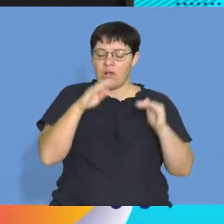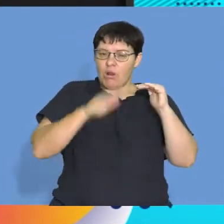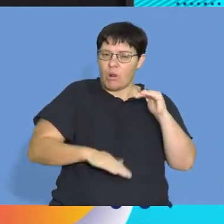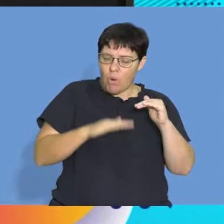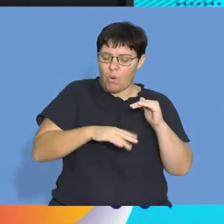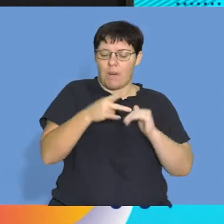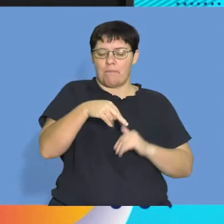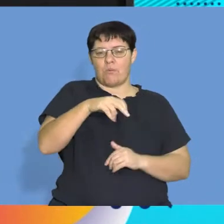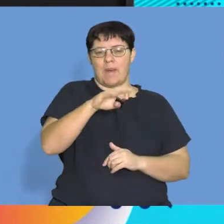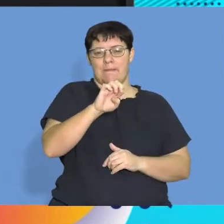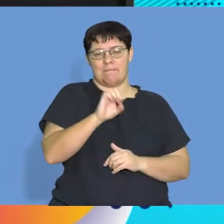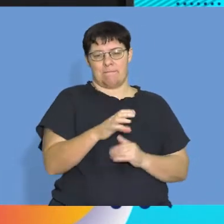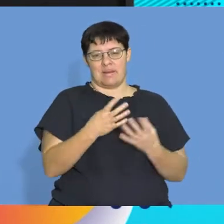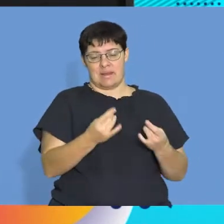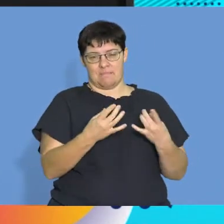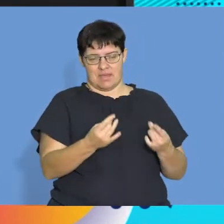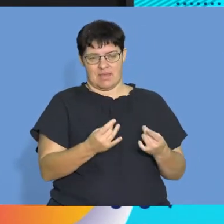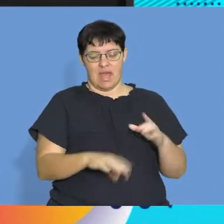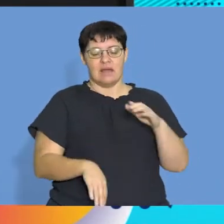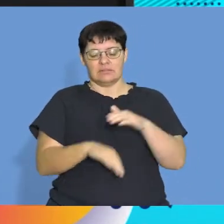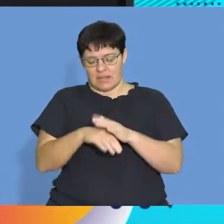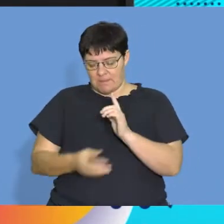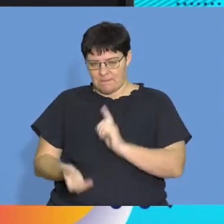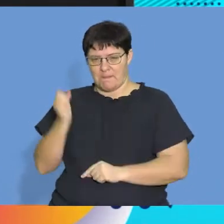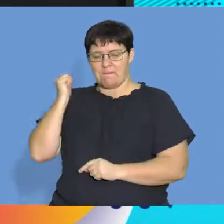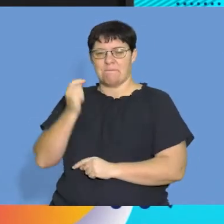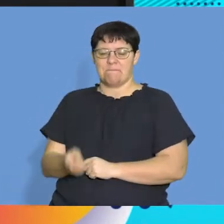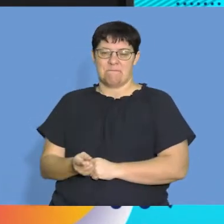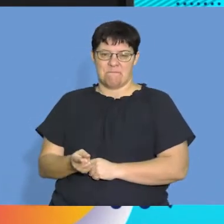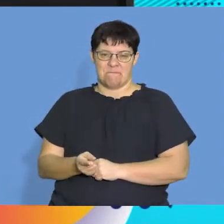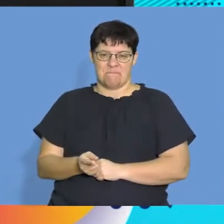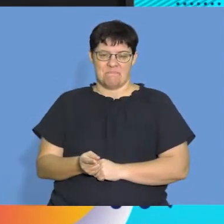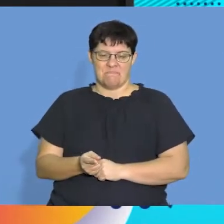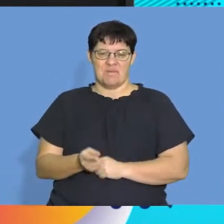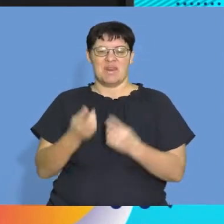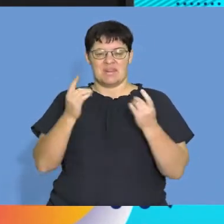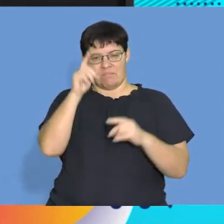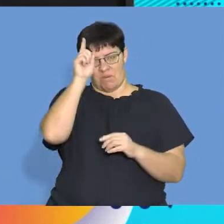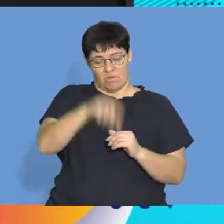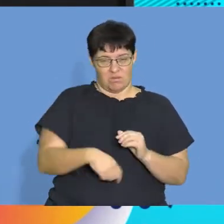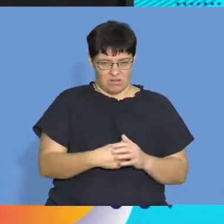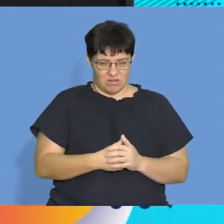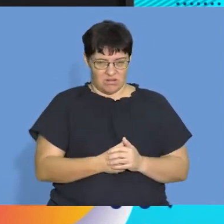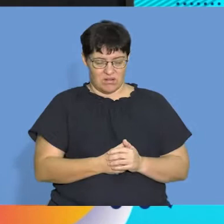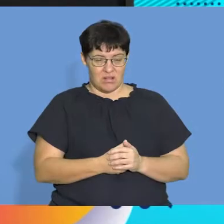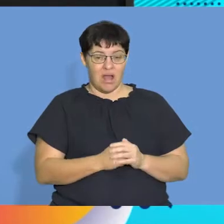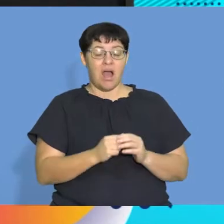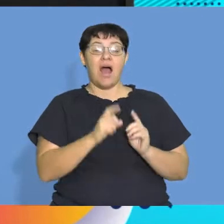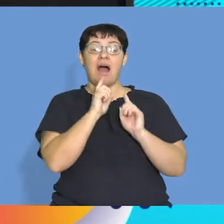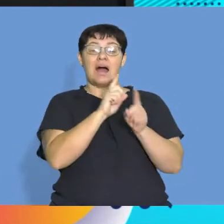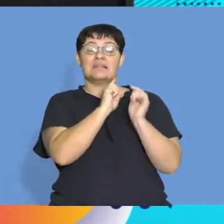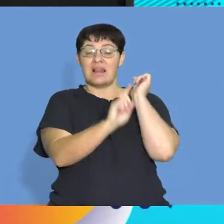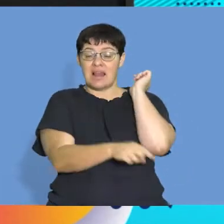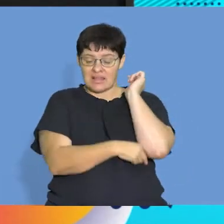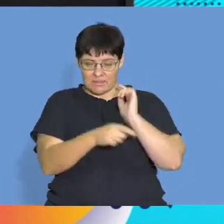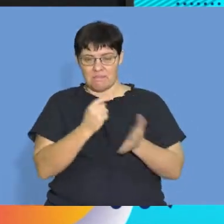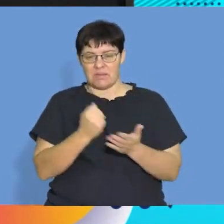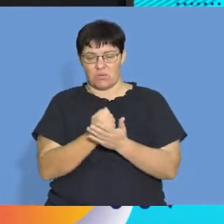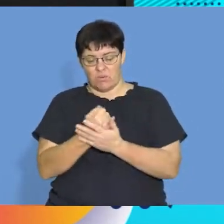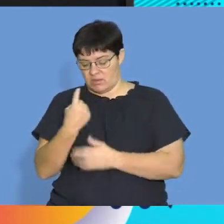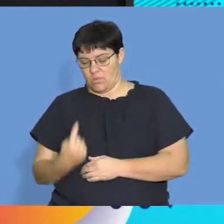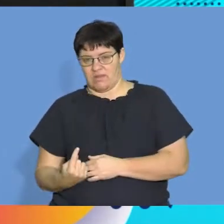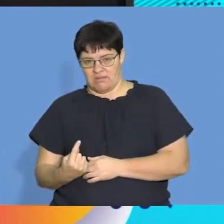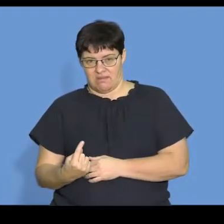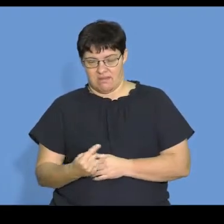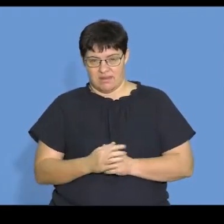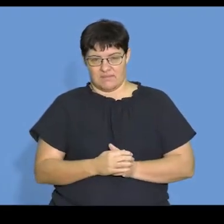prime number until you get to all of the prime numbers. So your last answer must be 1 at all times.